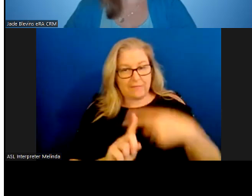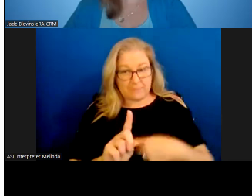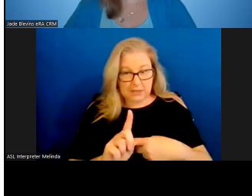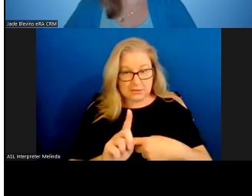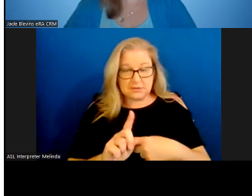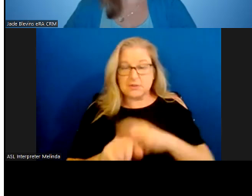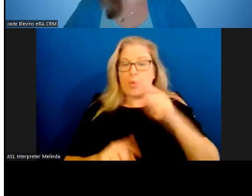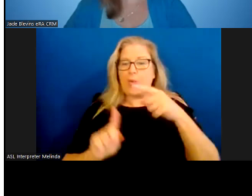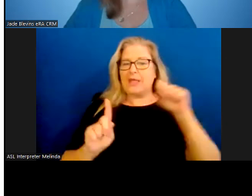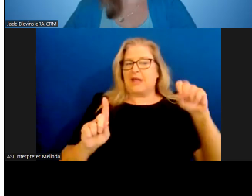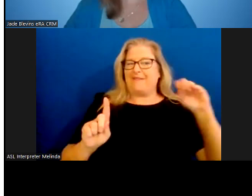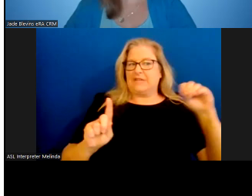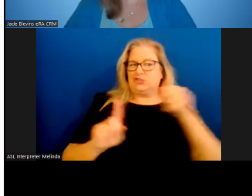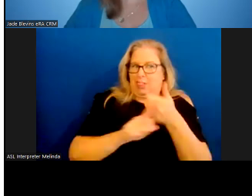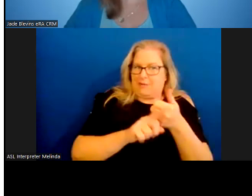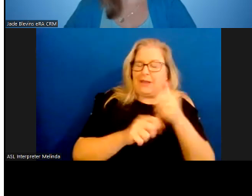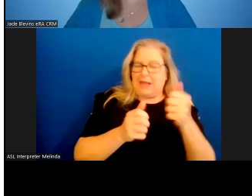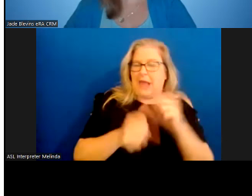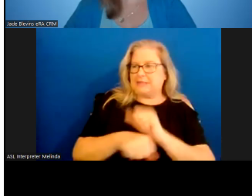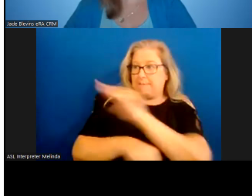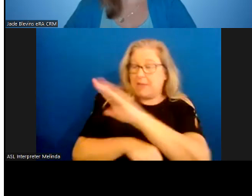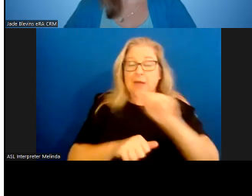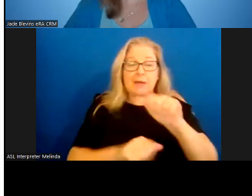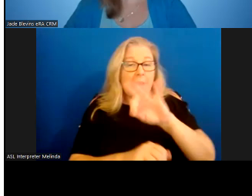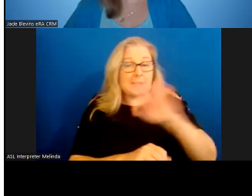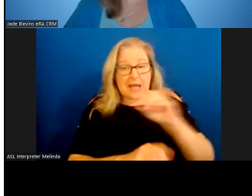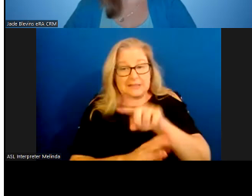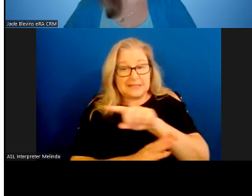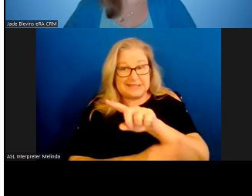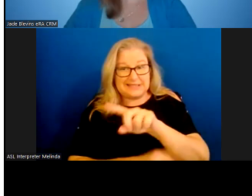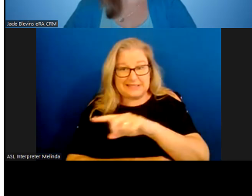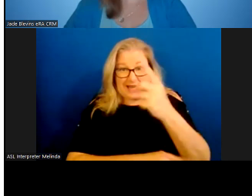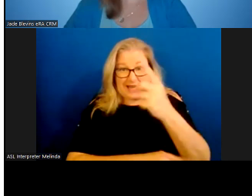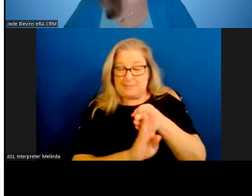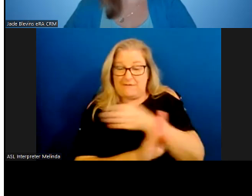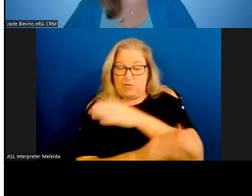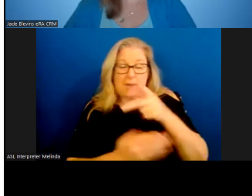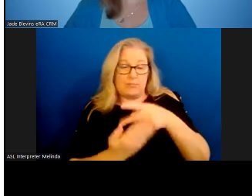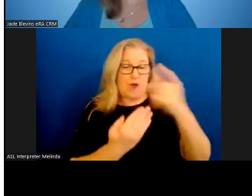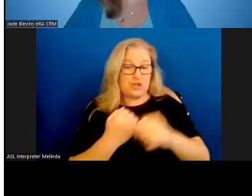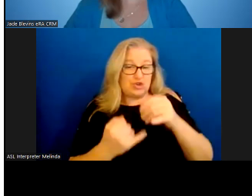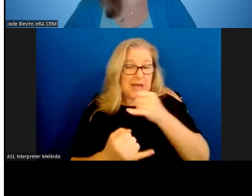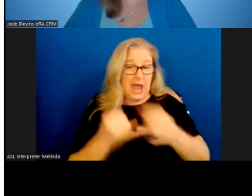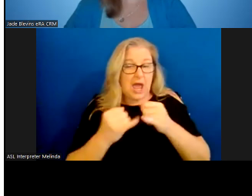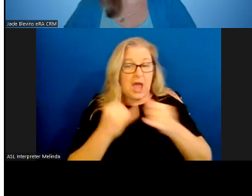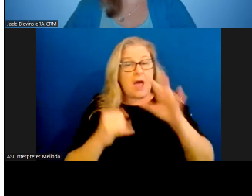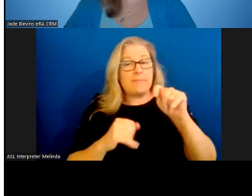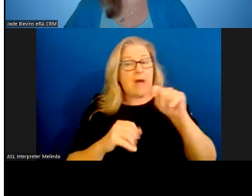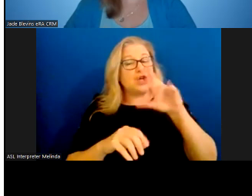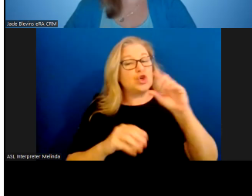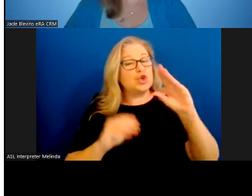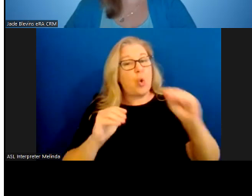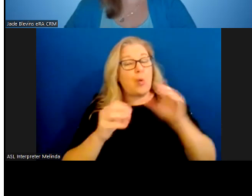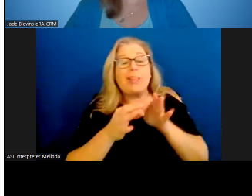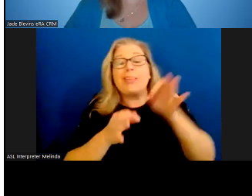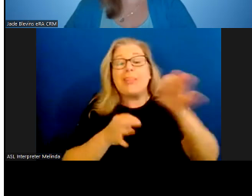the signing official can submit it. It can be done 90 days before the project period end date, but no later than the project period end date. So if